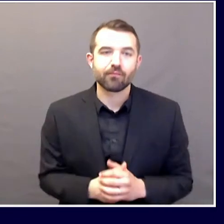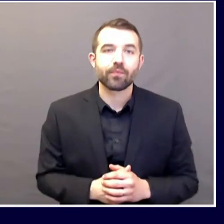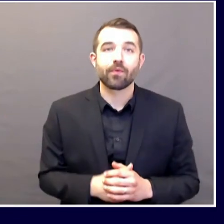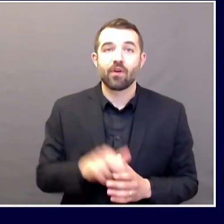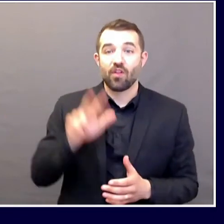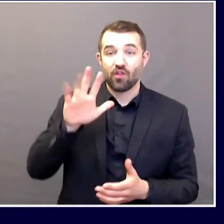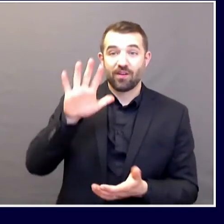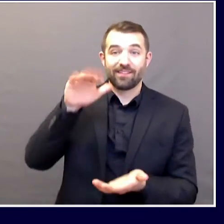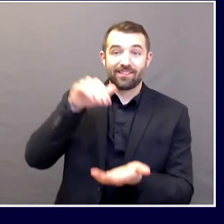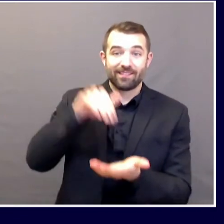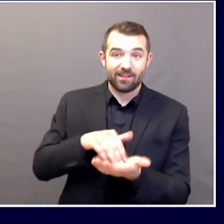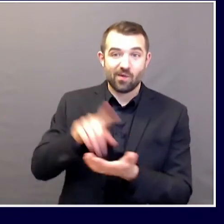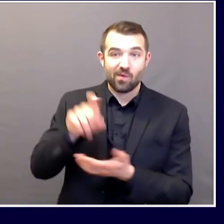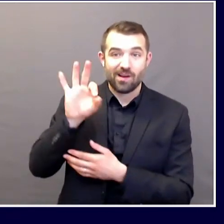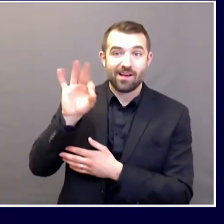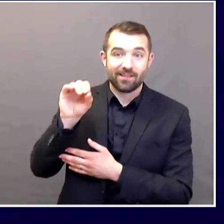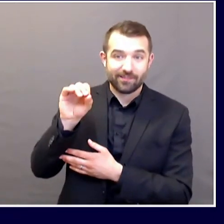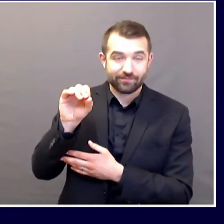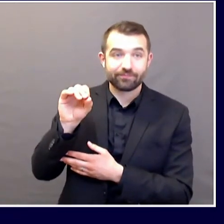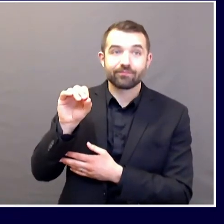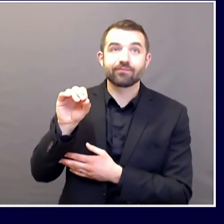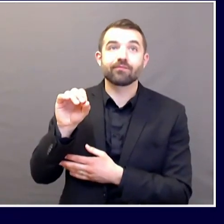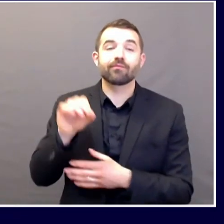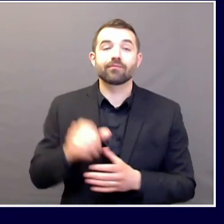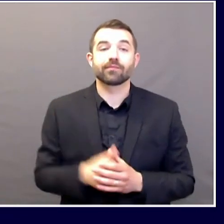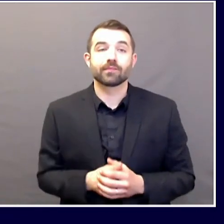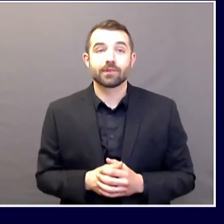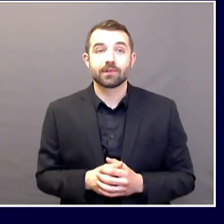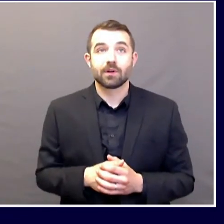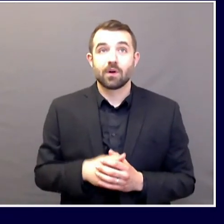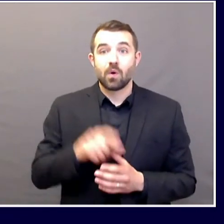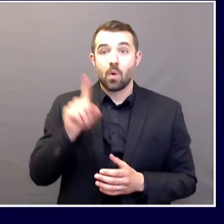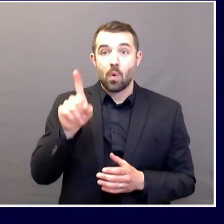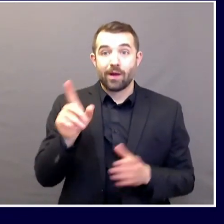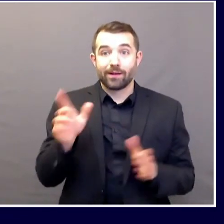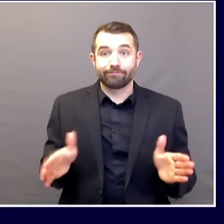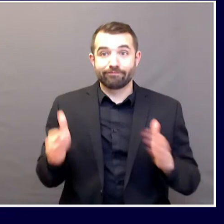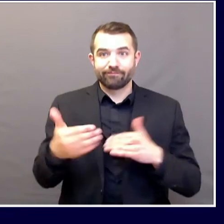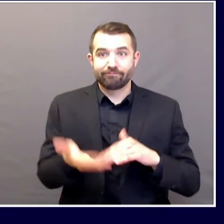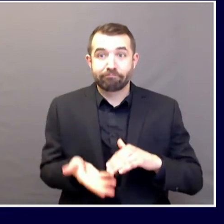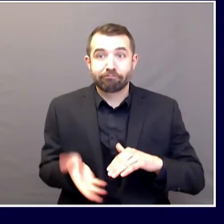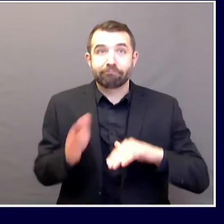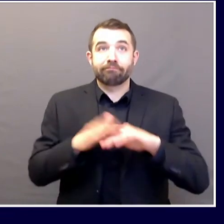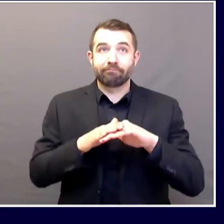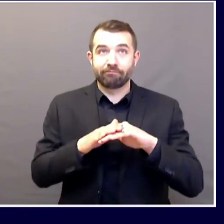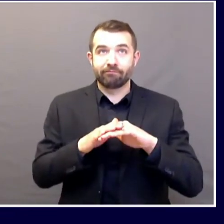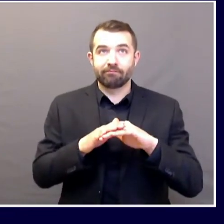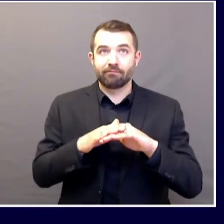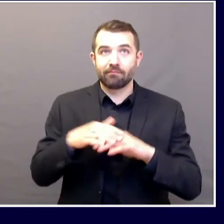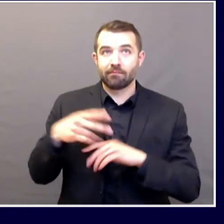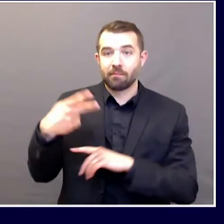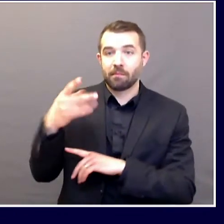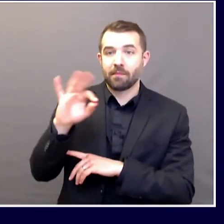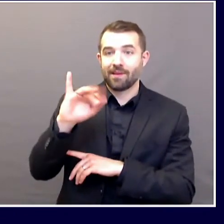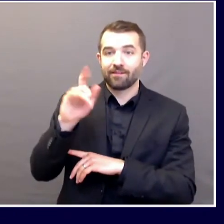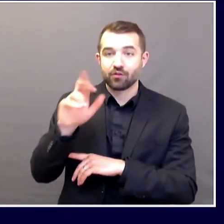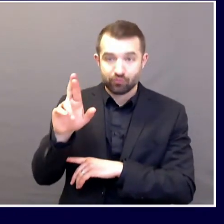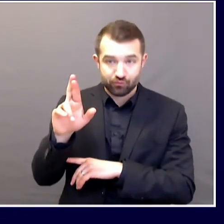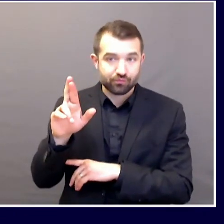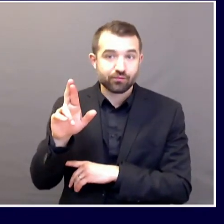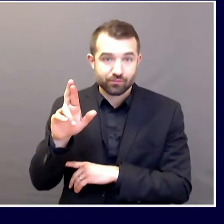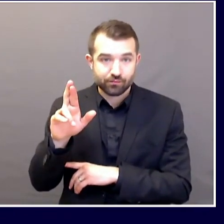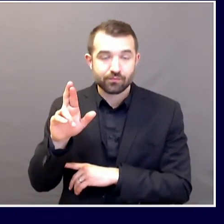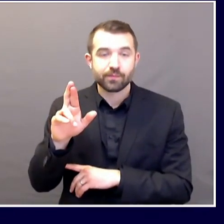35,190 represents 1 additional tray of Pfizer vaccine. To put that in perspective, for next